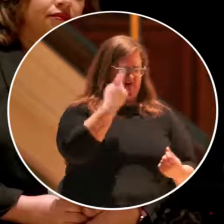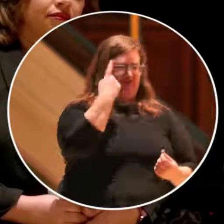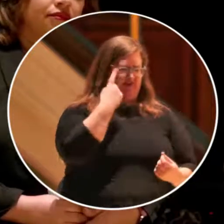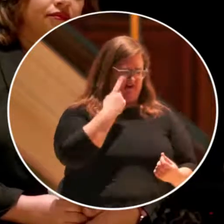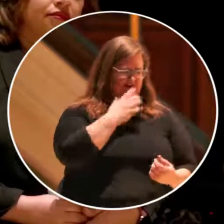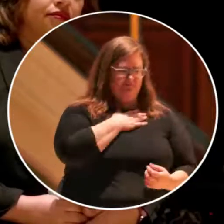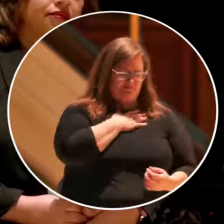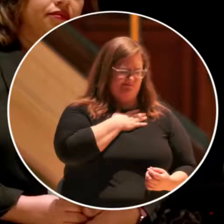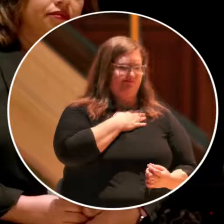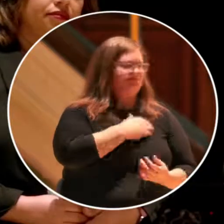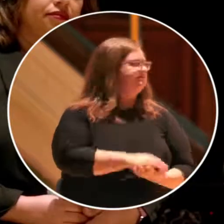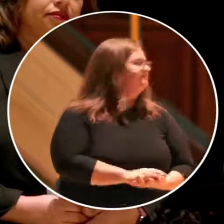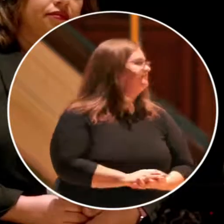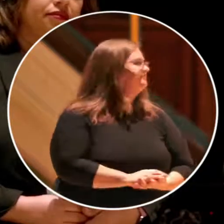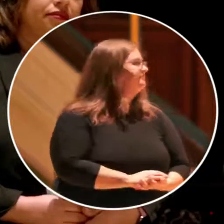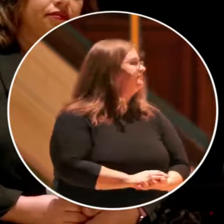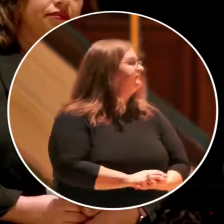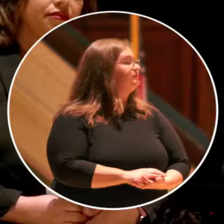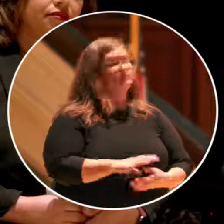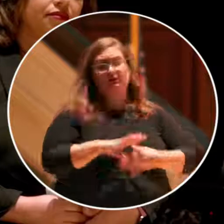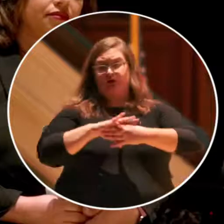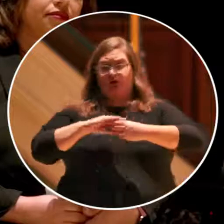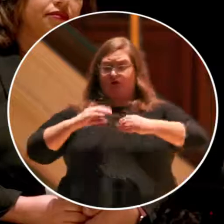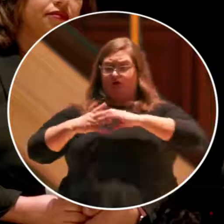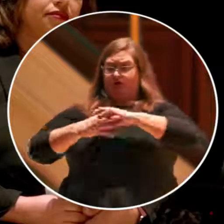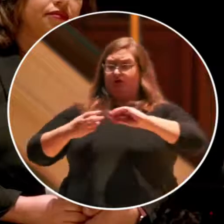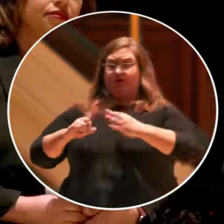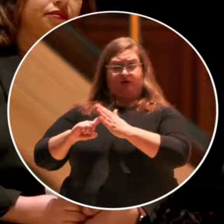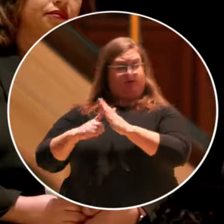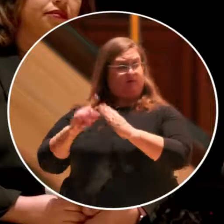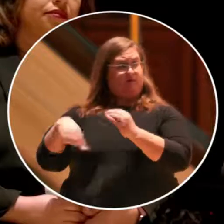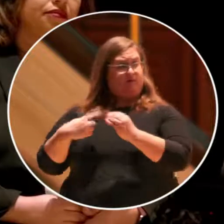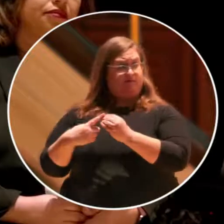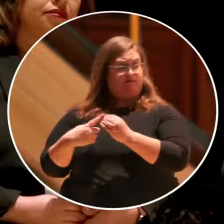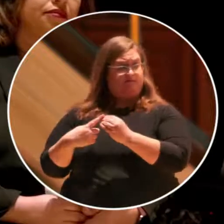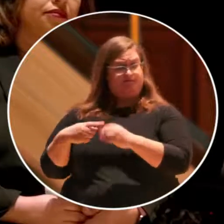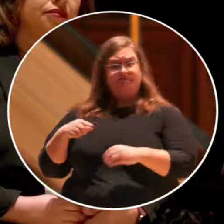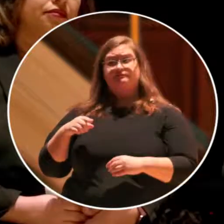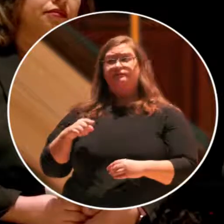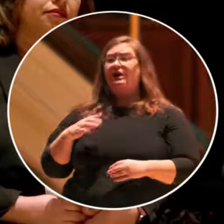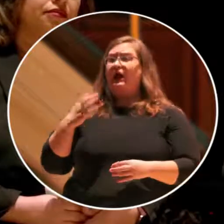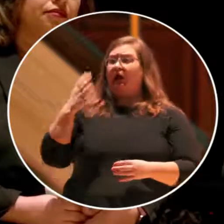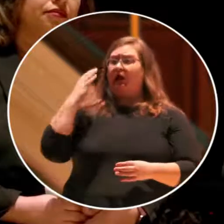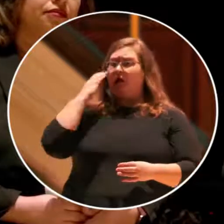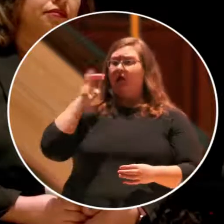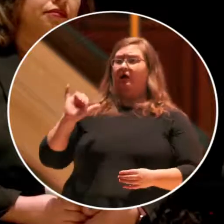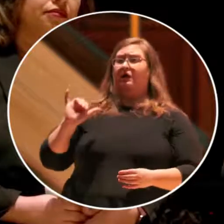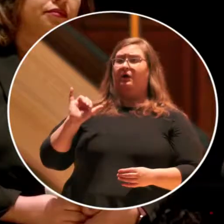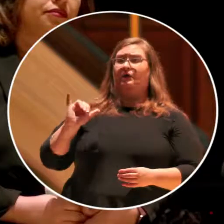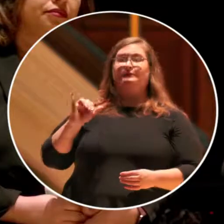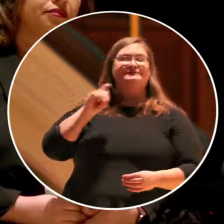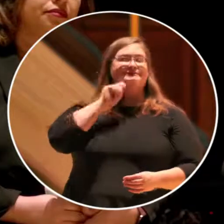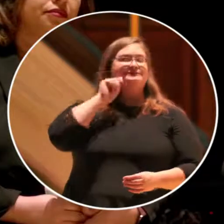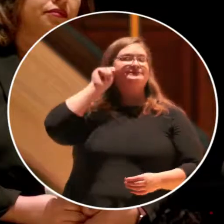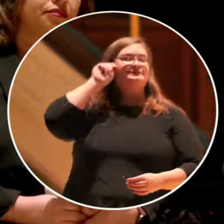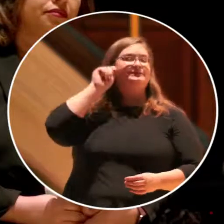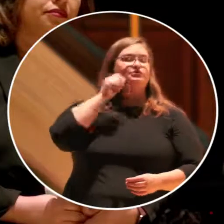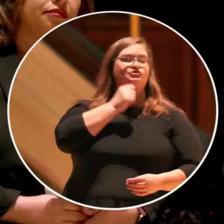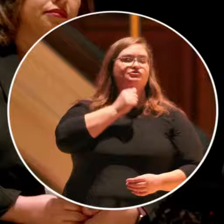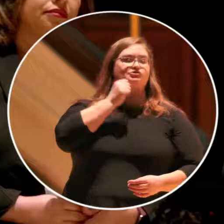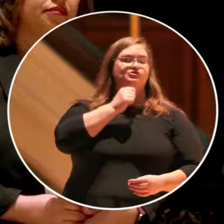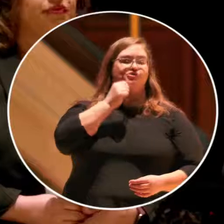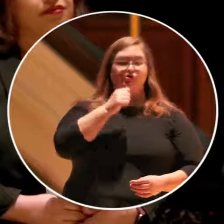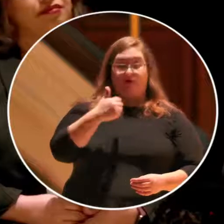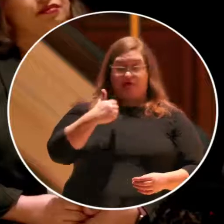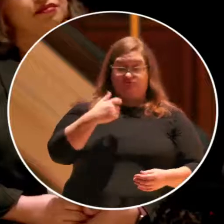Our story begins when I learned through a mutual acquaintance that there was a teenage girl who had just had a baby. Being a